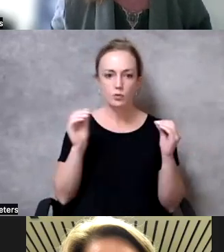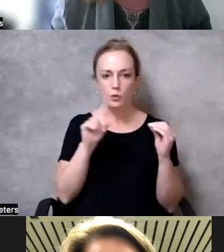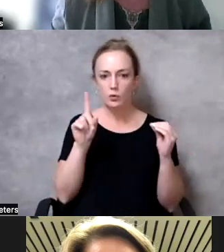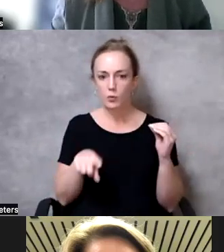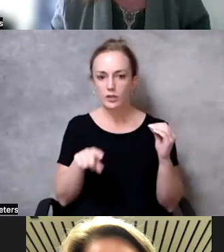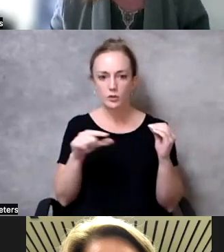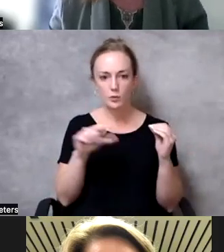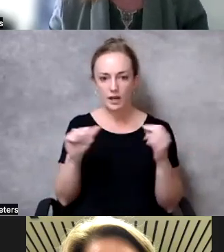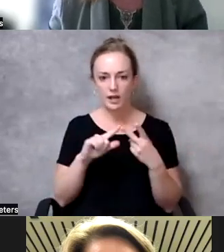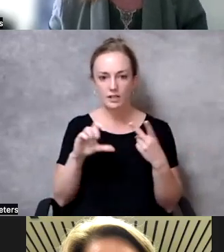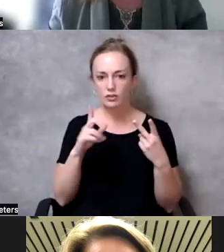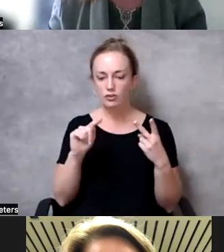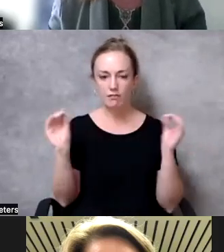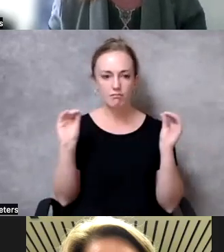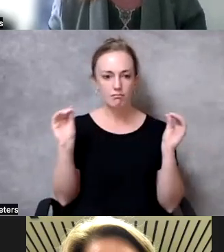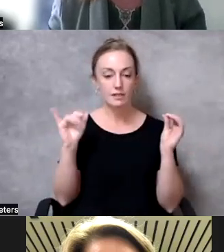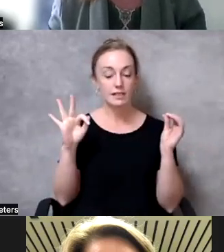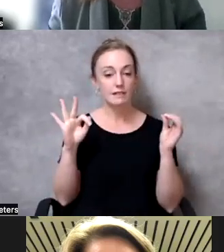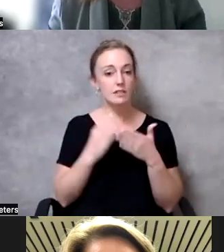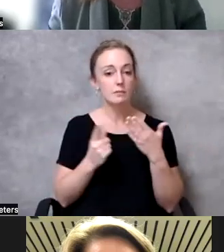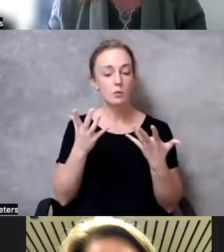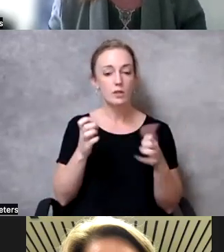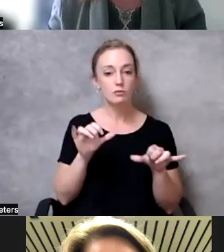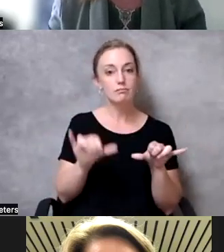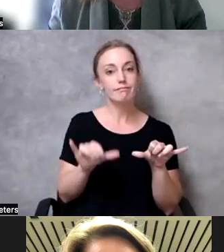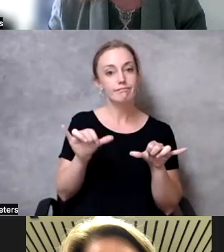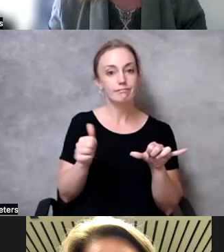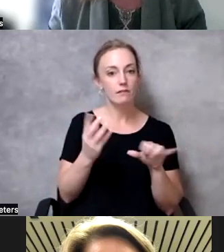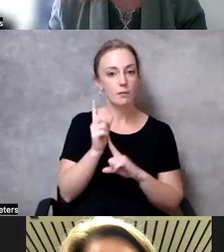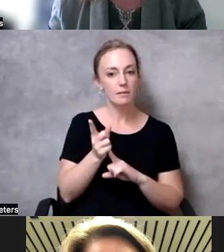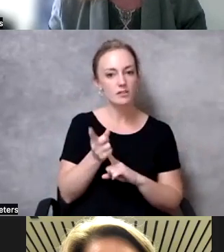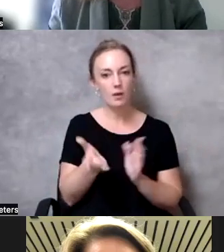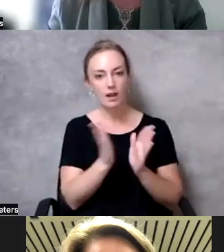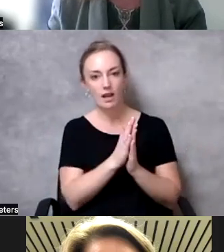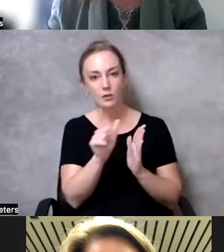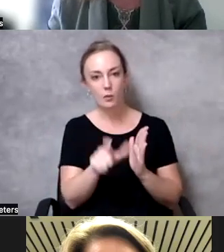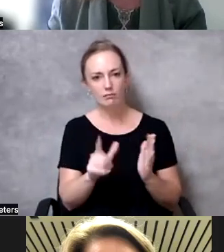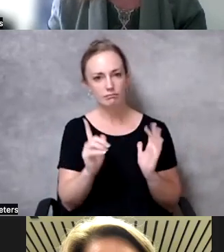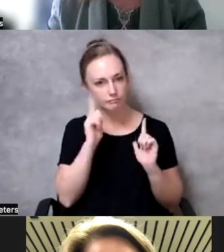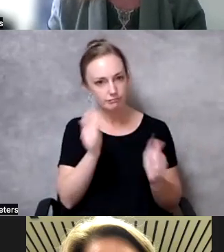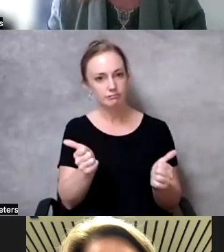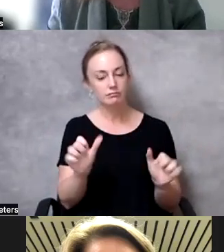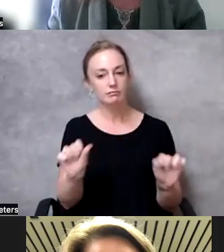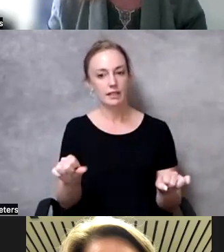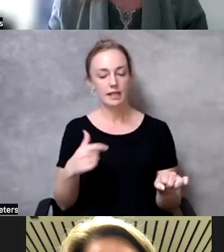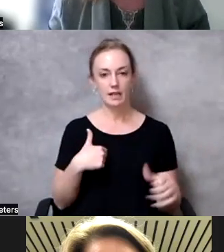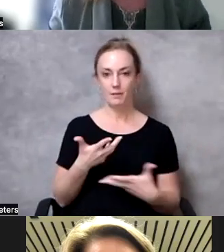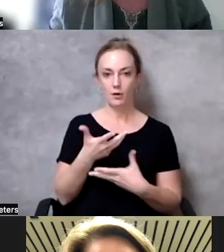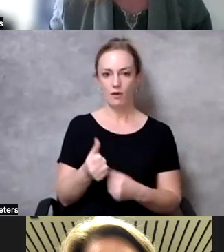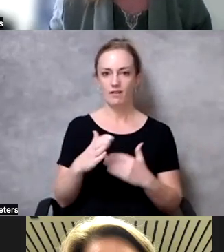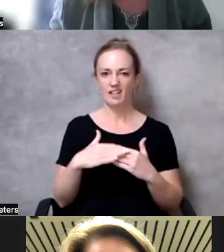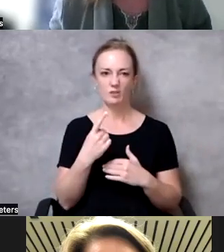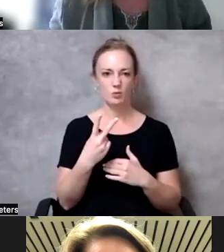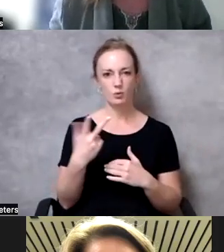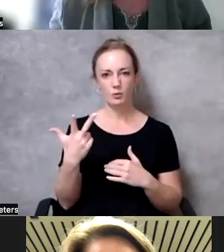Q&A or the chat. If someone wants to stick around for a couple of minutes to ask a question, feel free. I'm confident that at least a couple